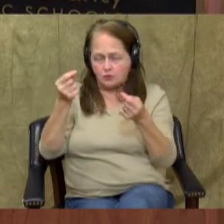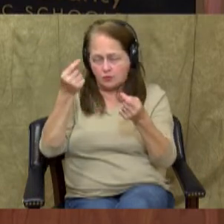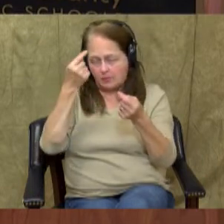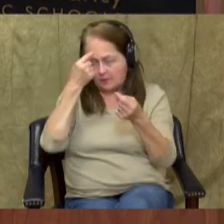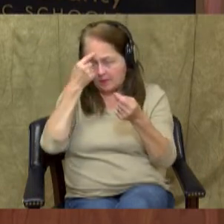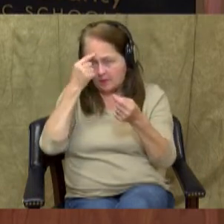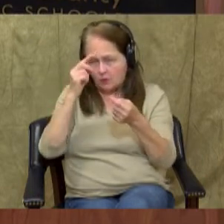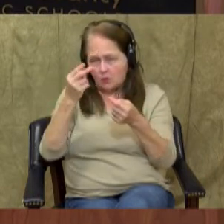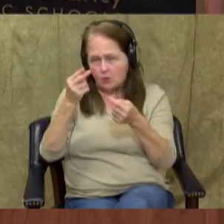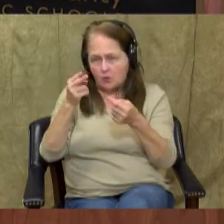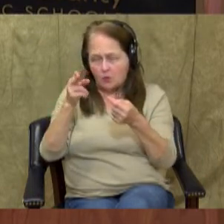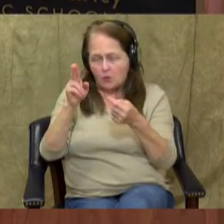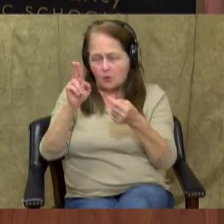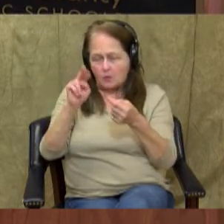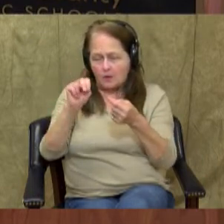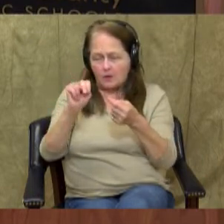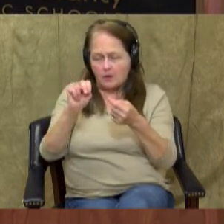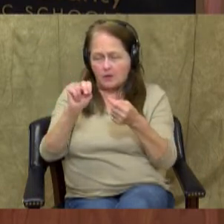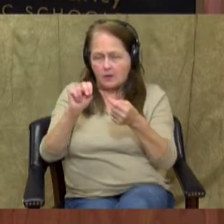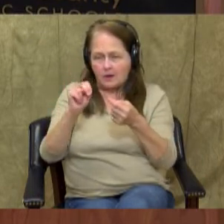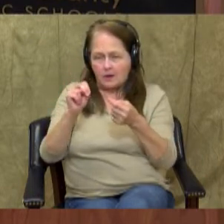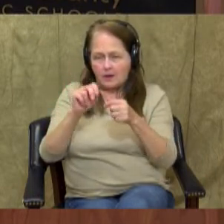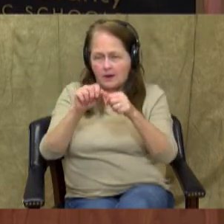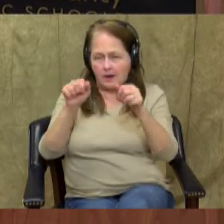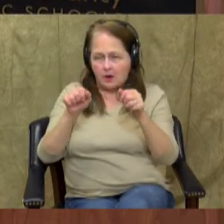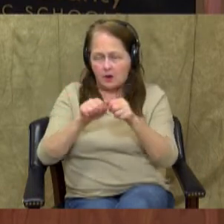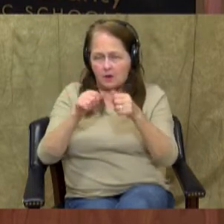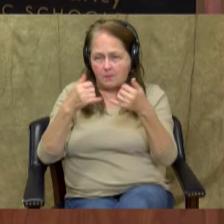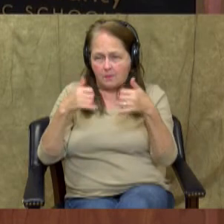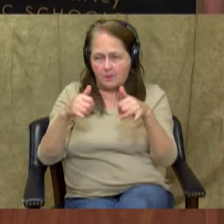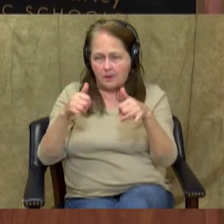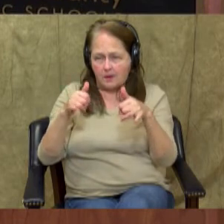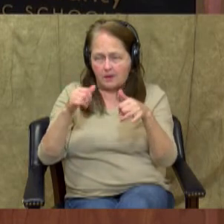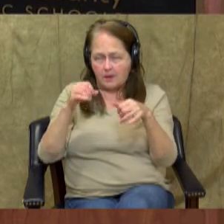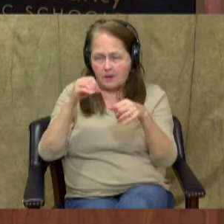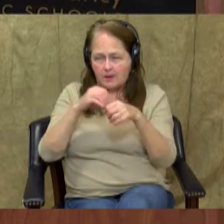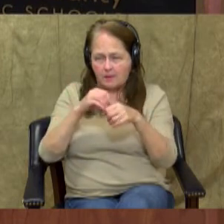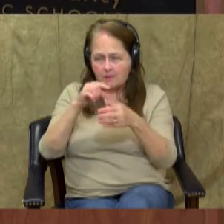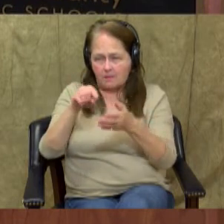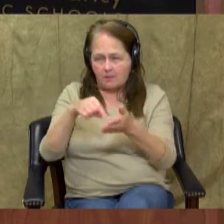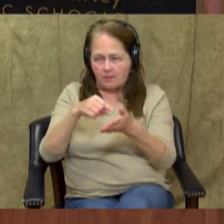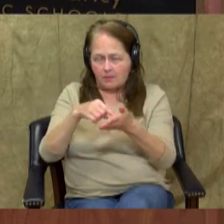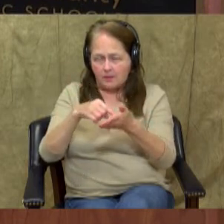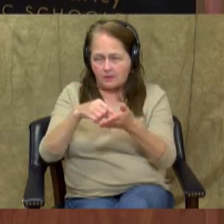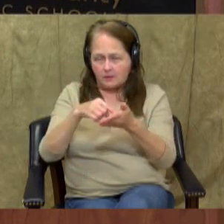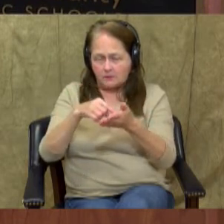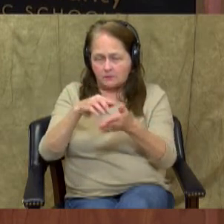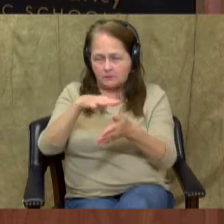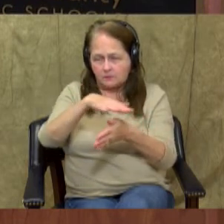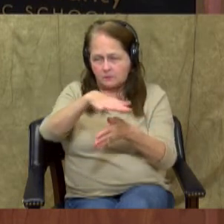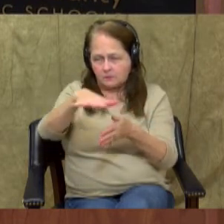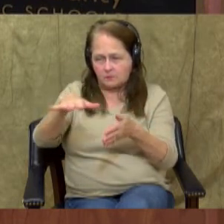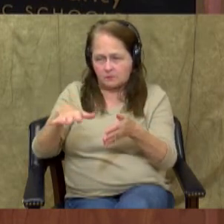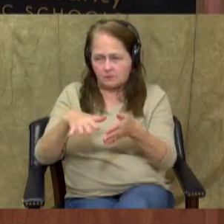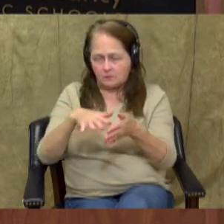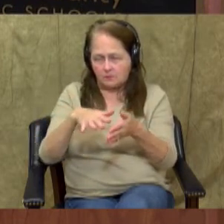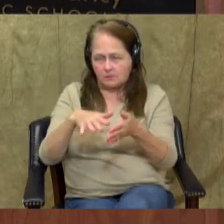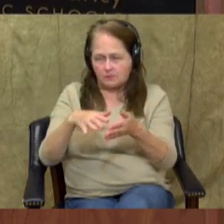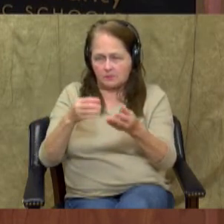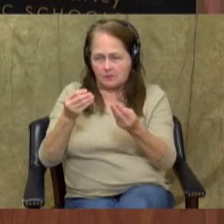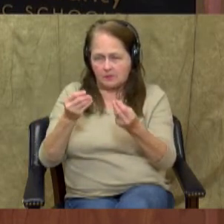role do urban areas play in this region? And I hope that you have been able to get a feel for just